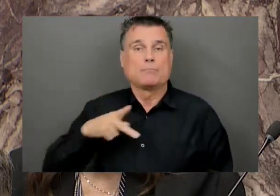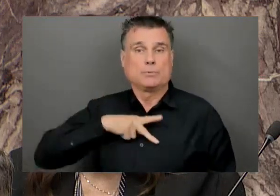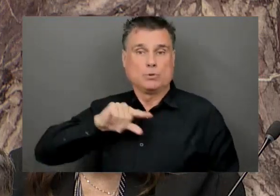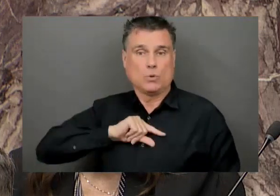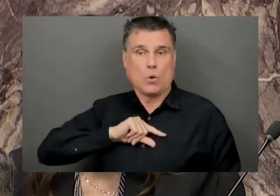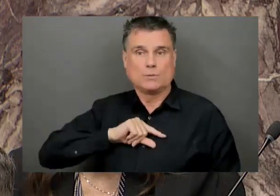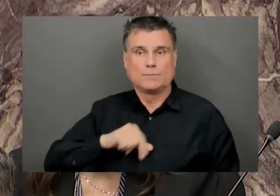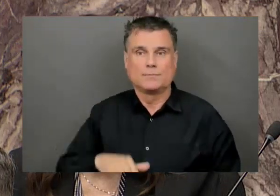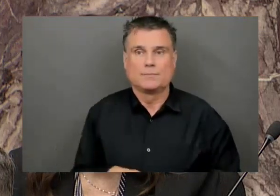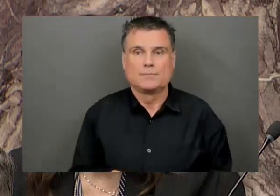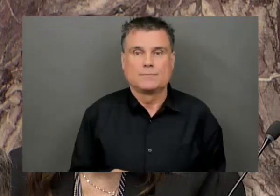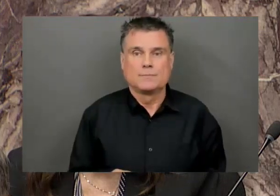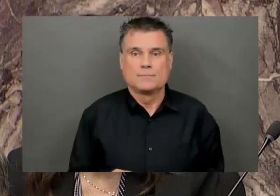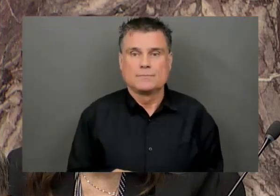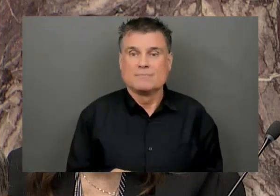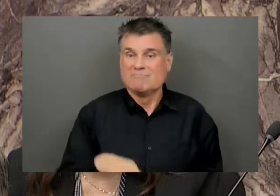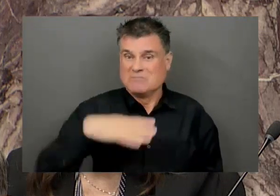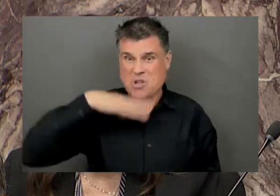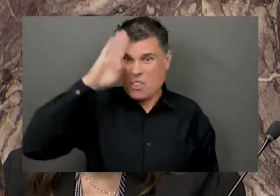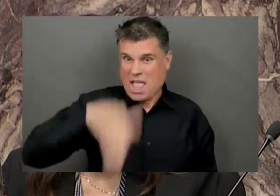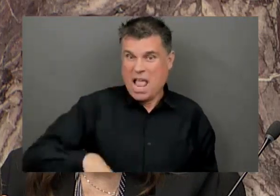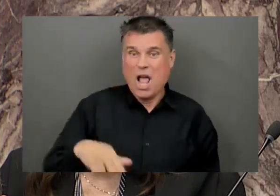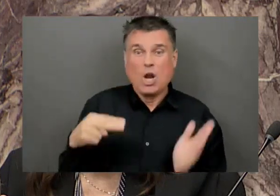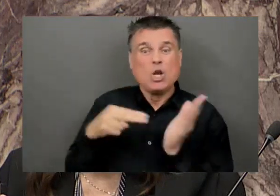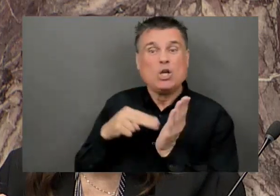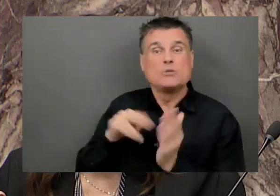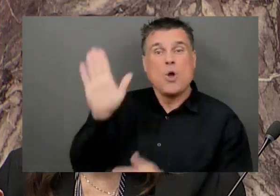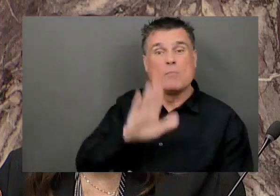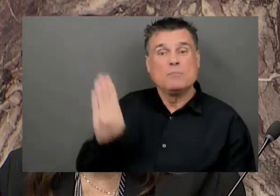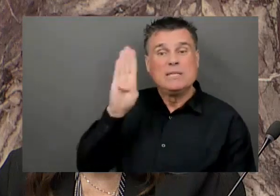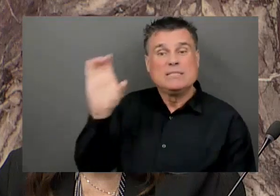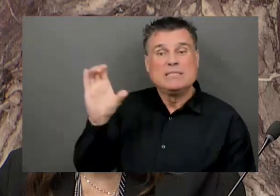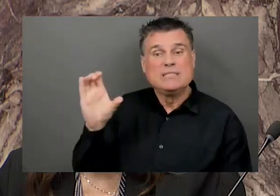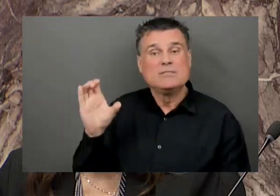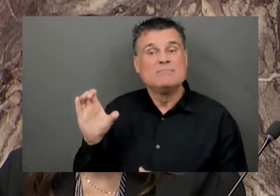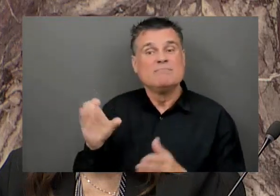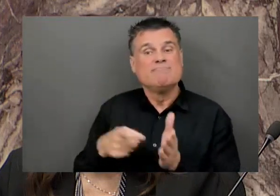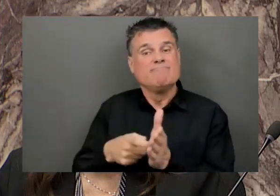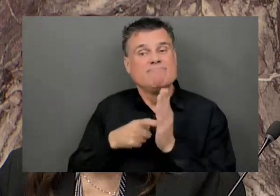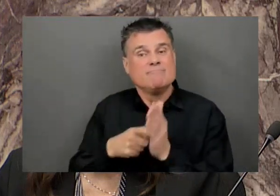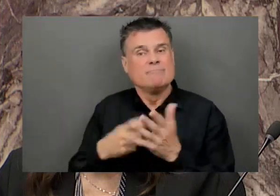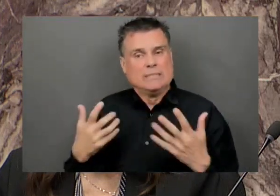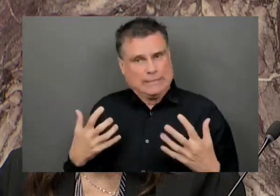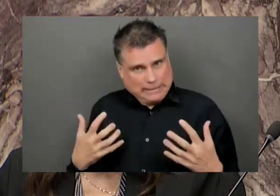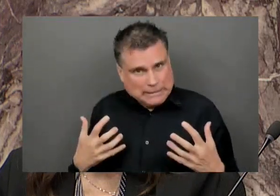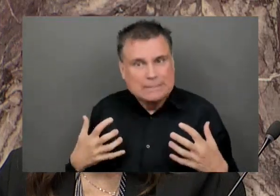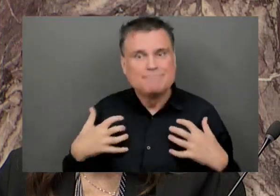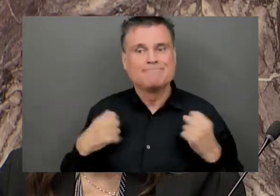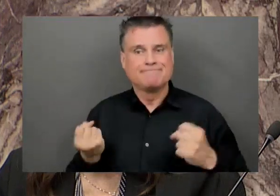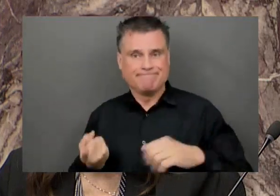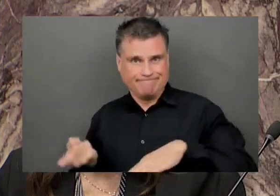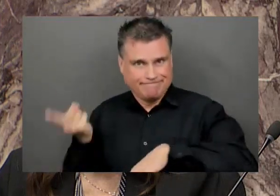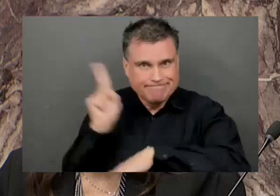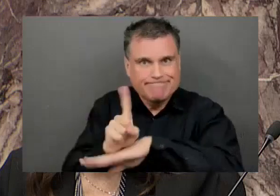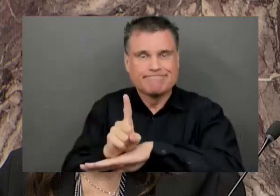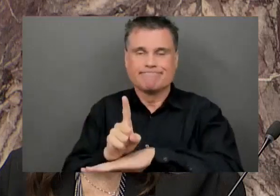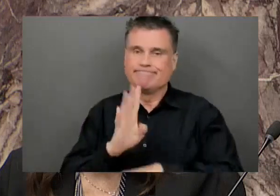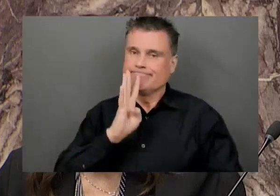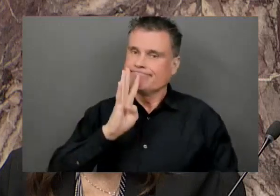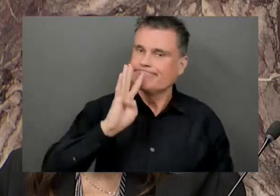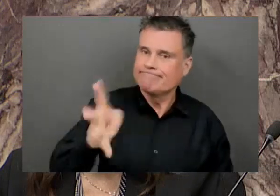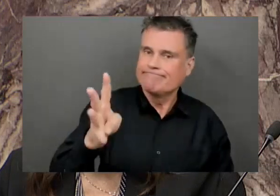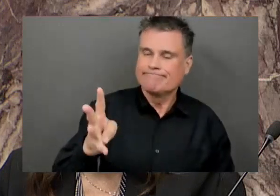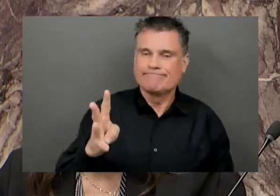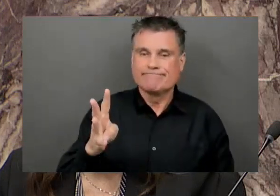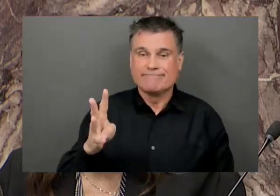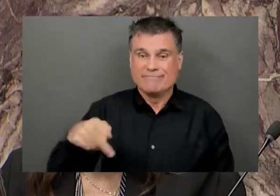up every single day and telling this Premier and this Minister that they do